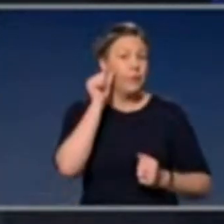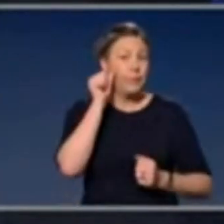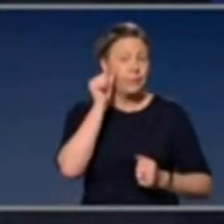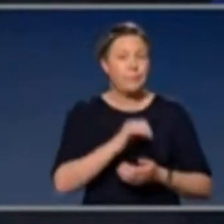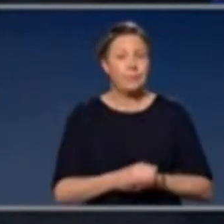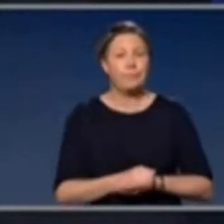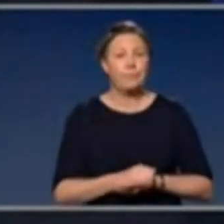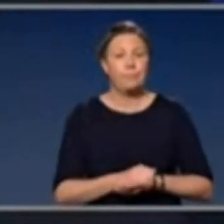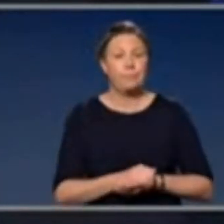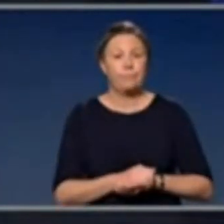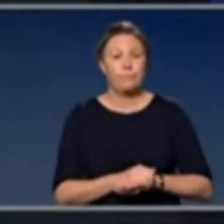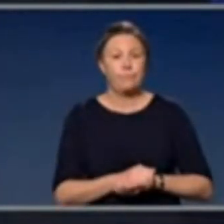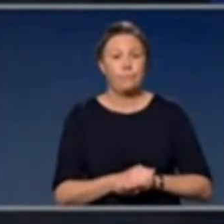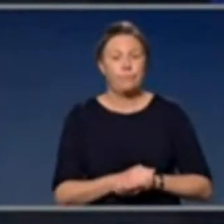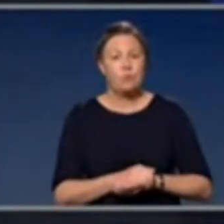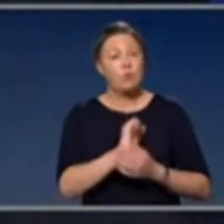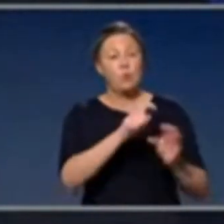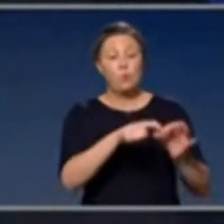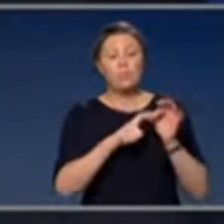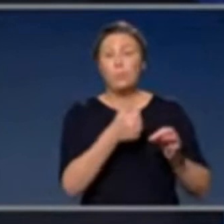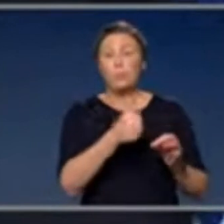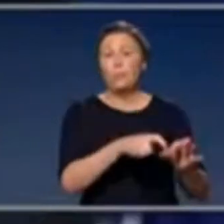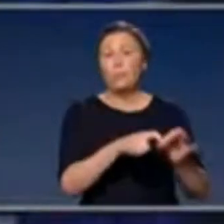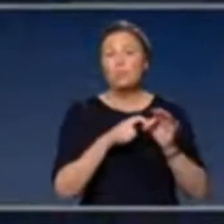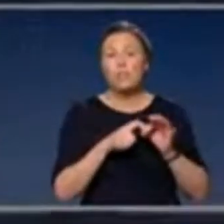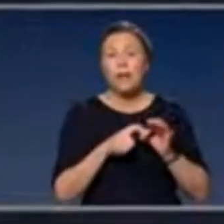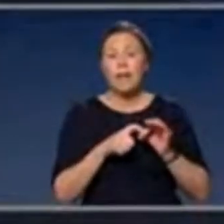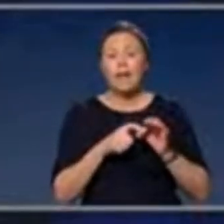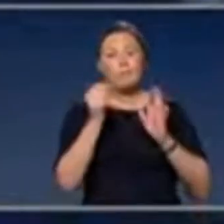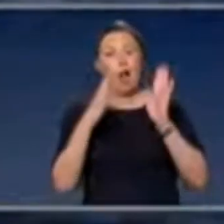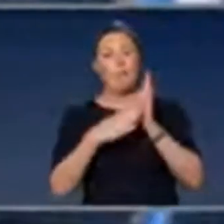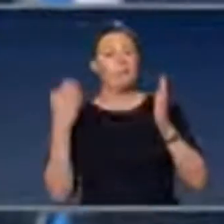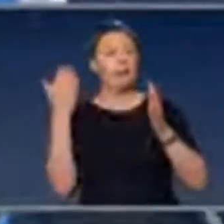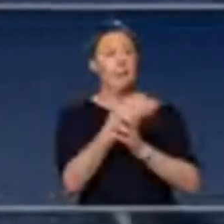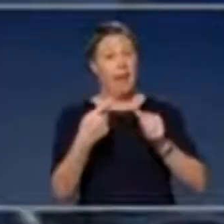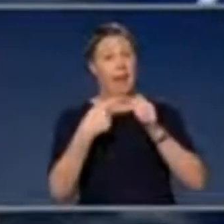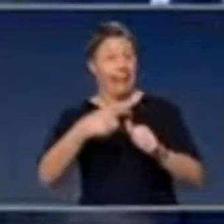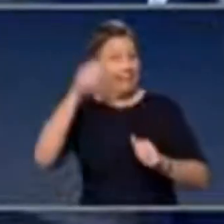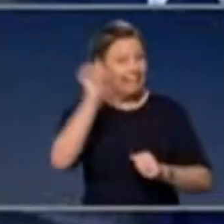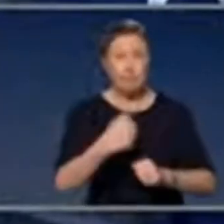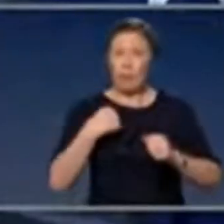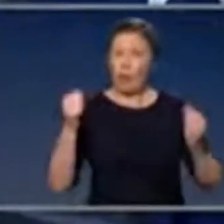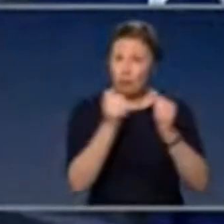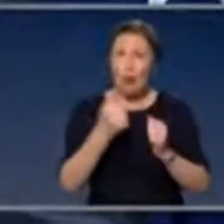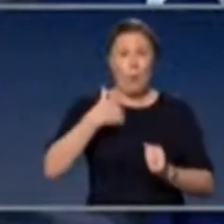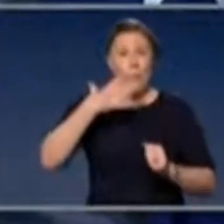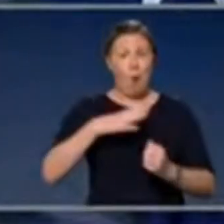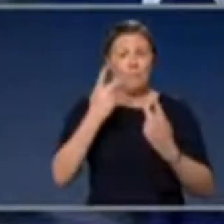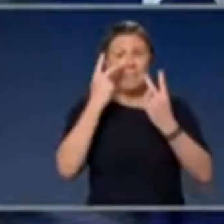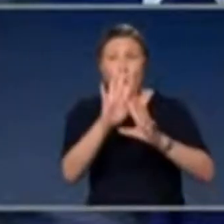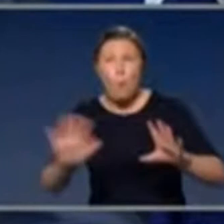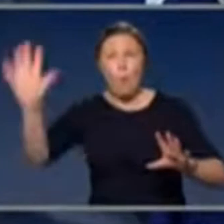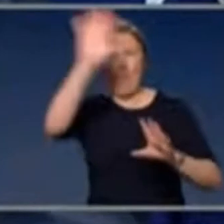So the AMA is spot on that approach. Yeah, so the answer to the question is yes. The answer is yes. Yes, we agree. That's exactly what we're